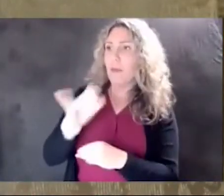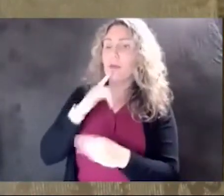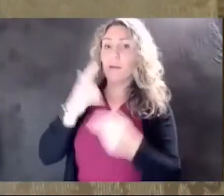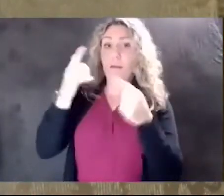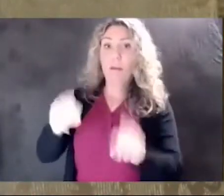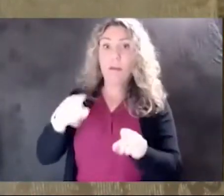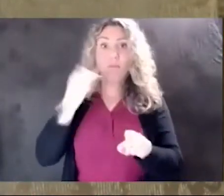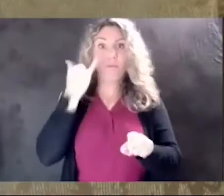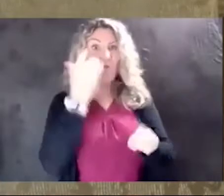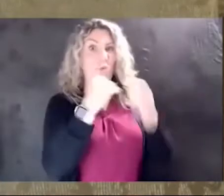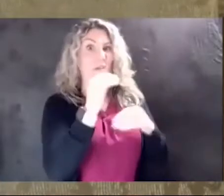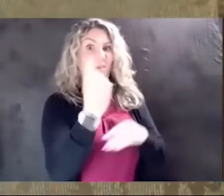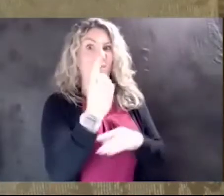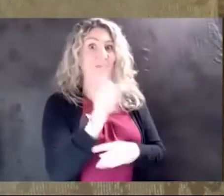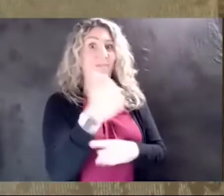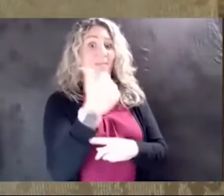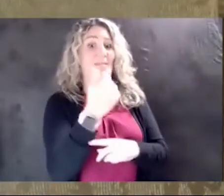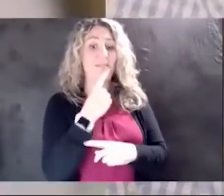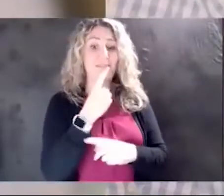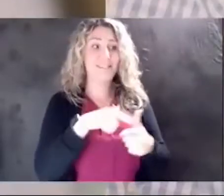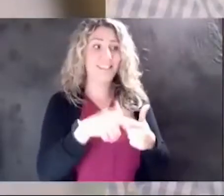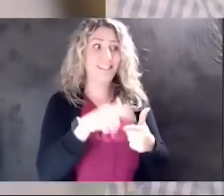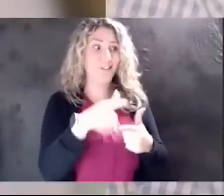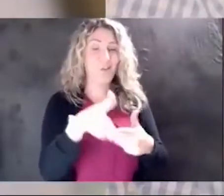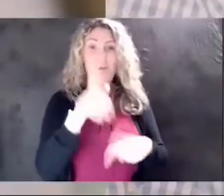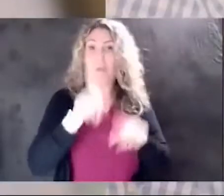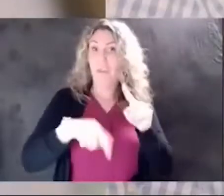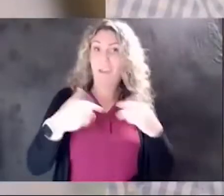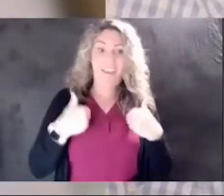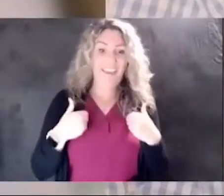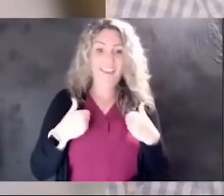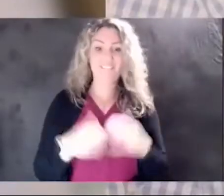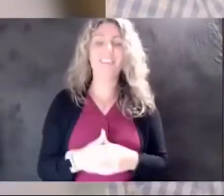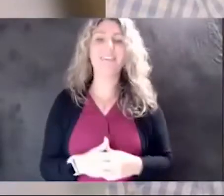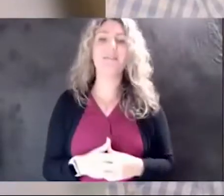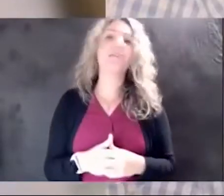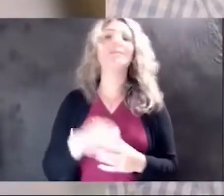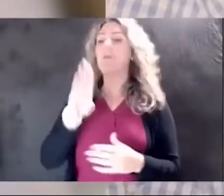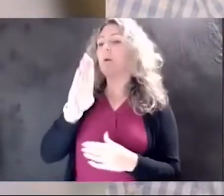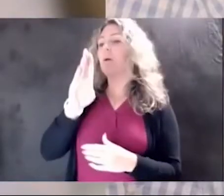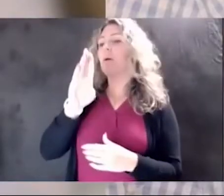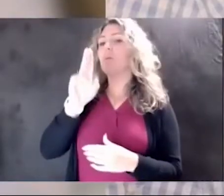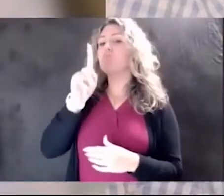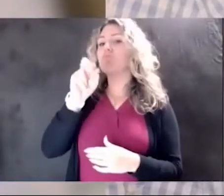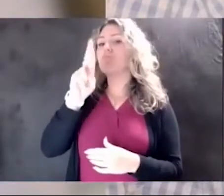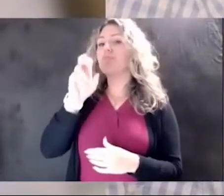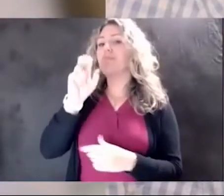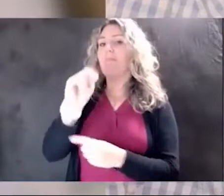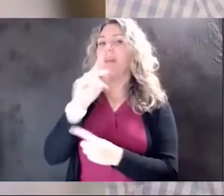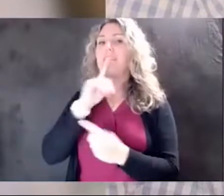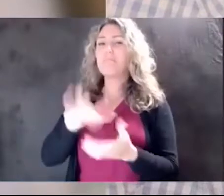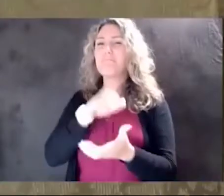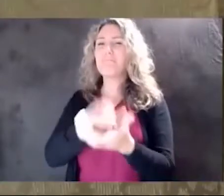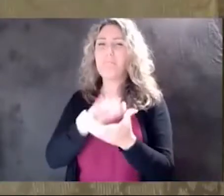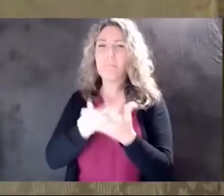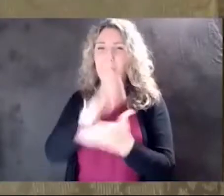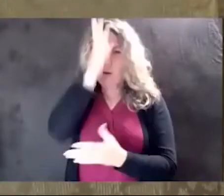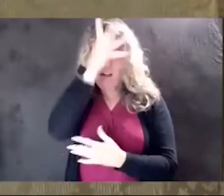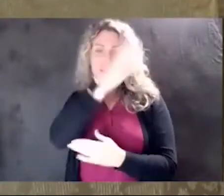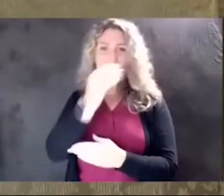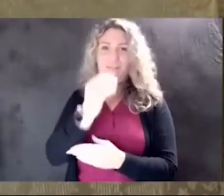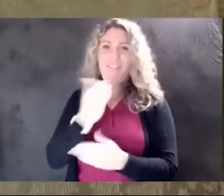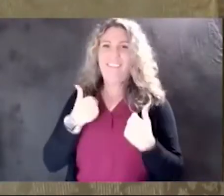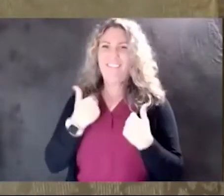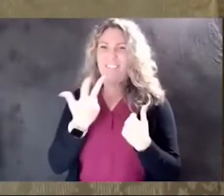else, then this is what you can have. Brian is a married father of 3 and heads up the congregation at Bethel Church. I think